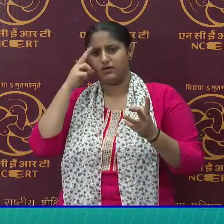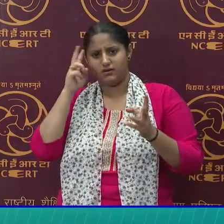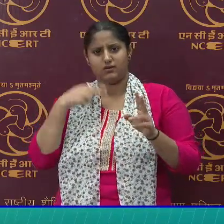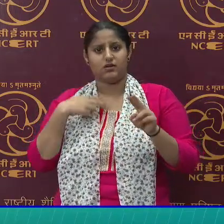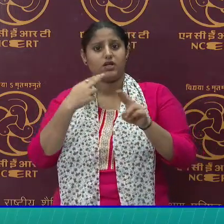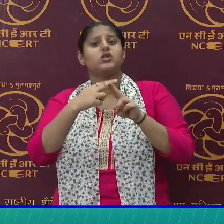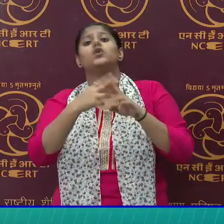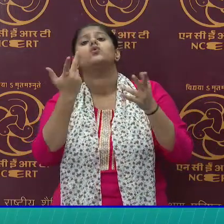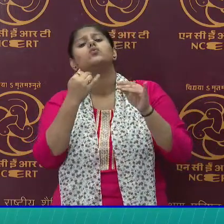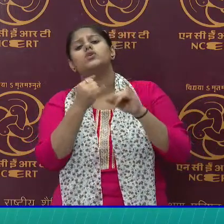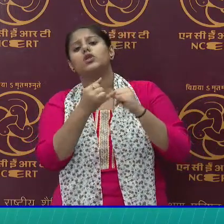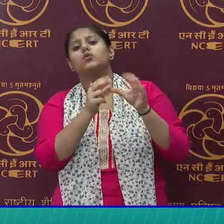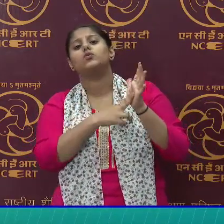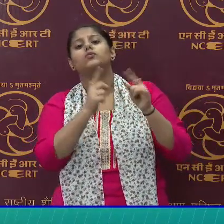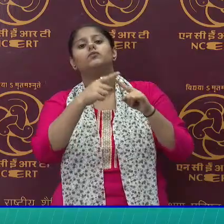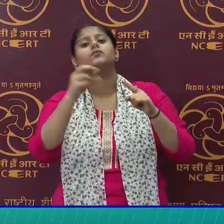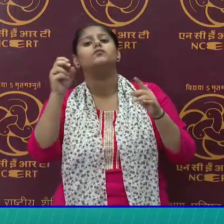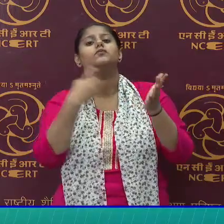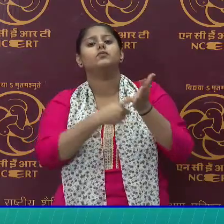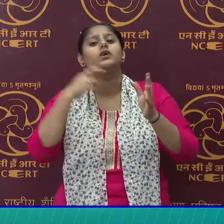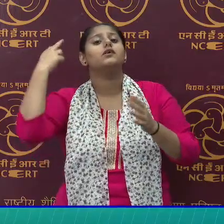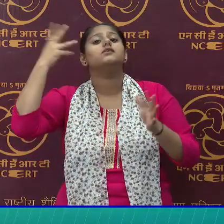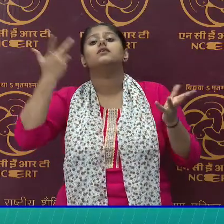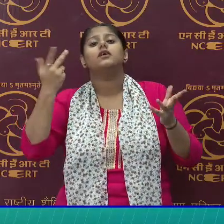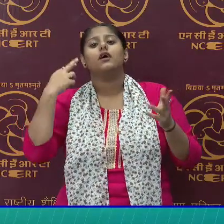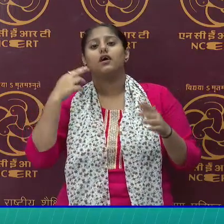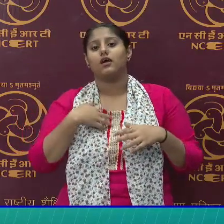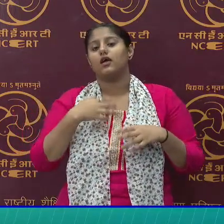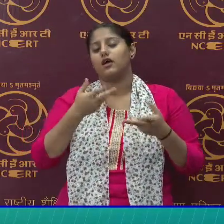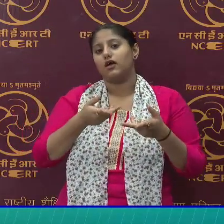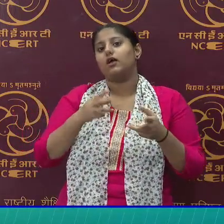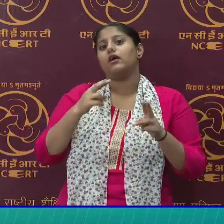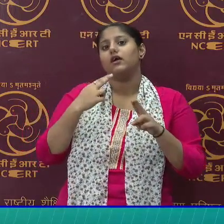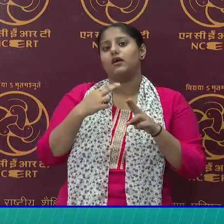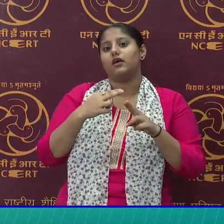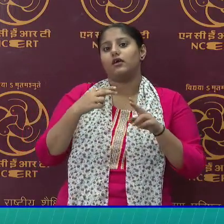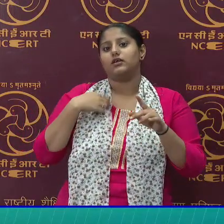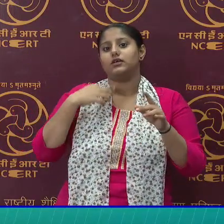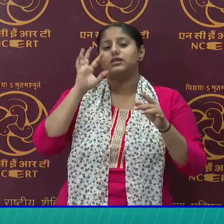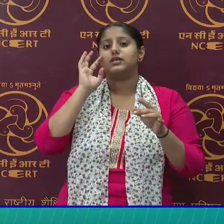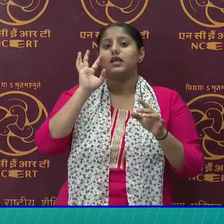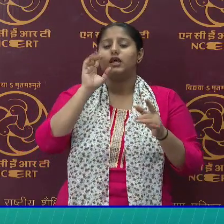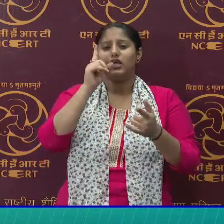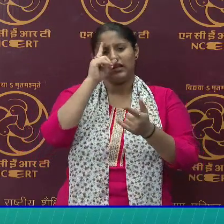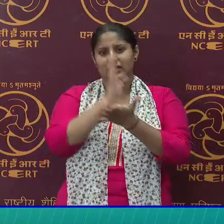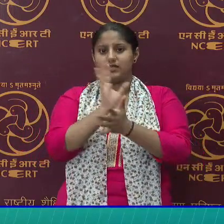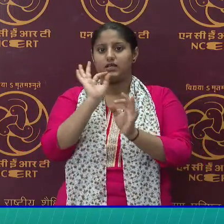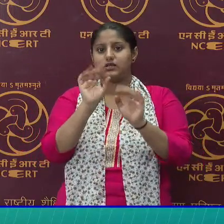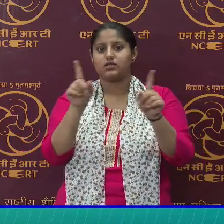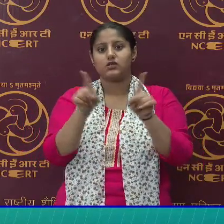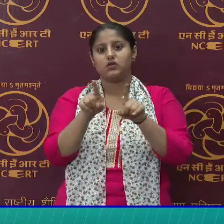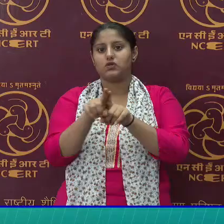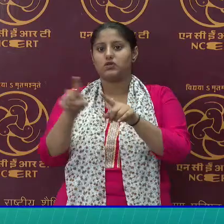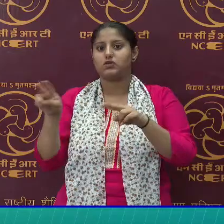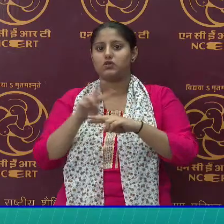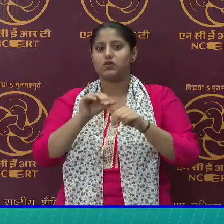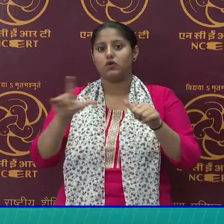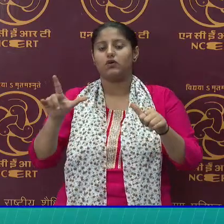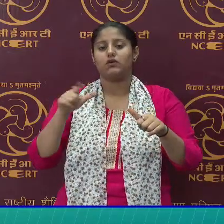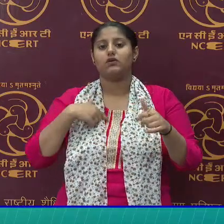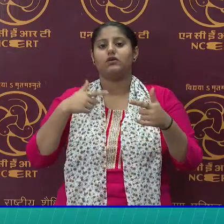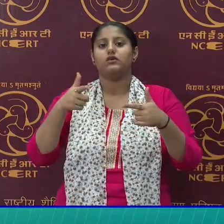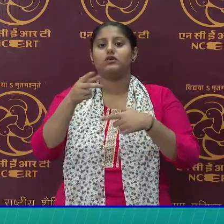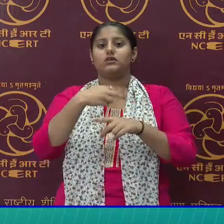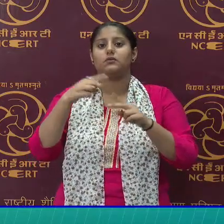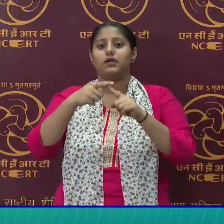called SANTOOR. So there was a common decision that it would be named, all the textbooks would be named